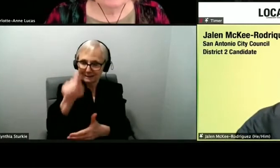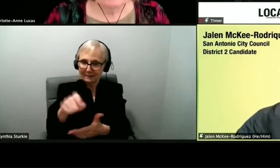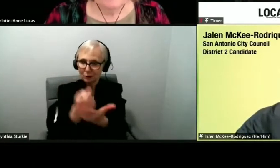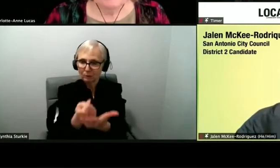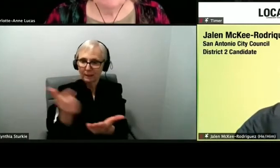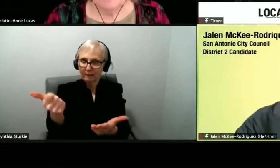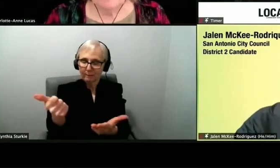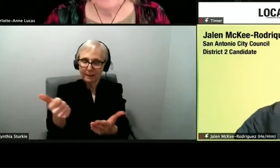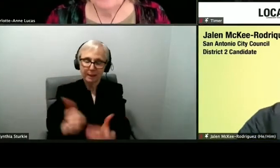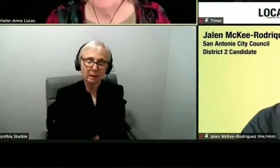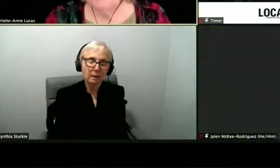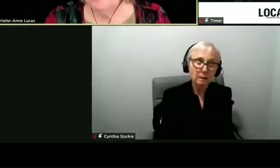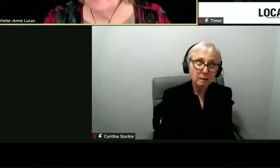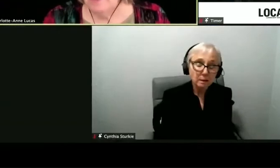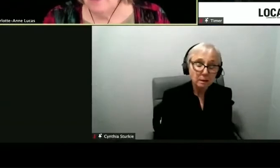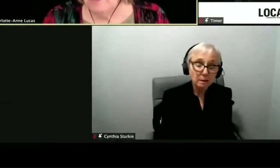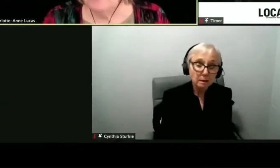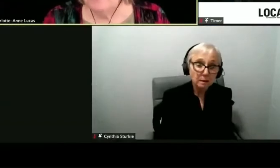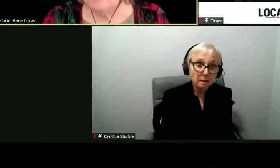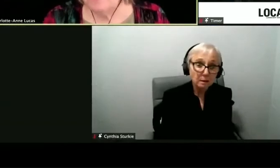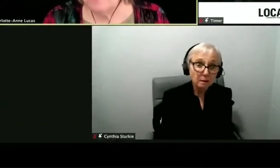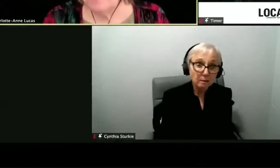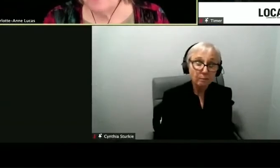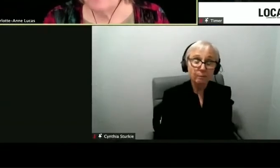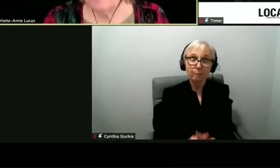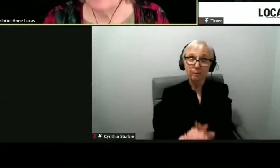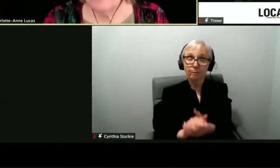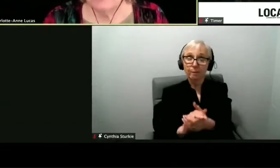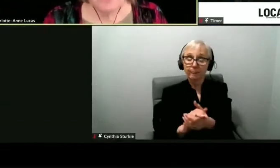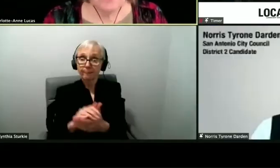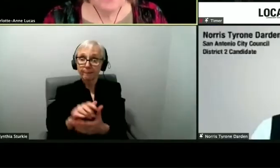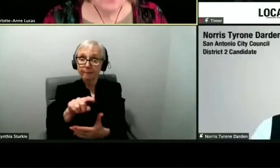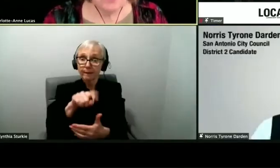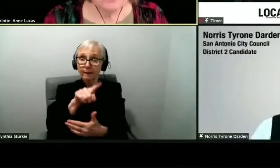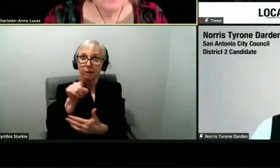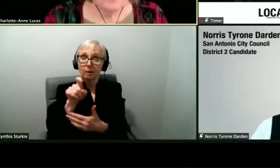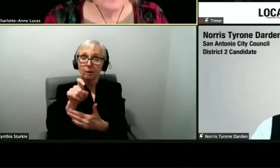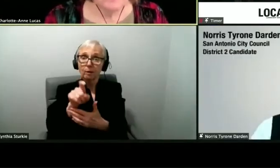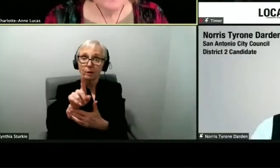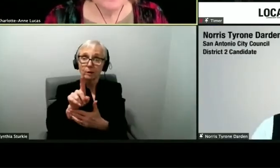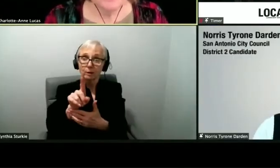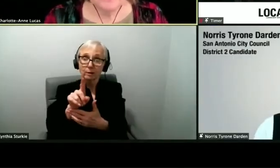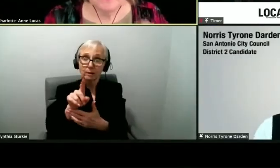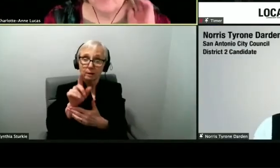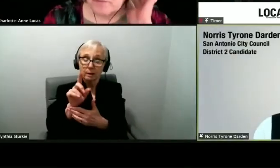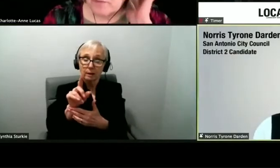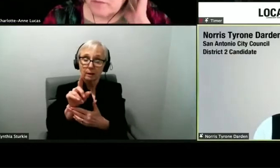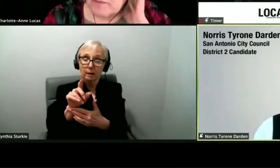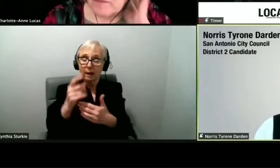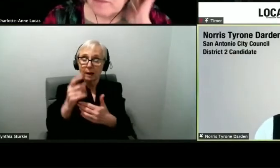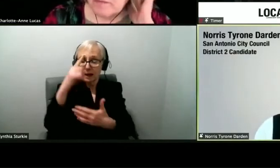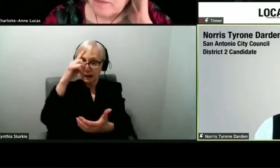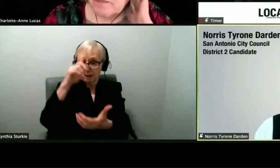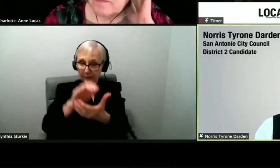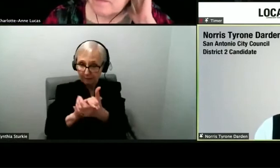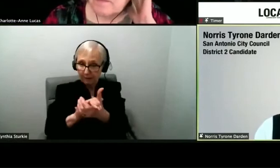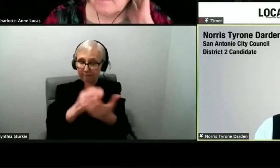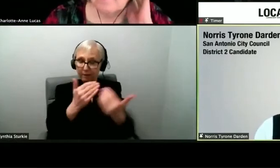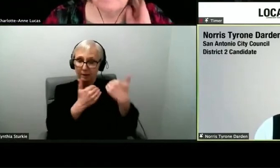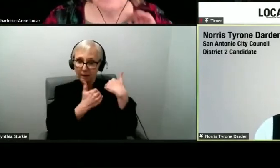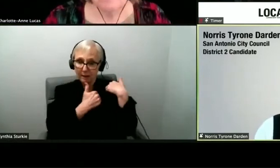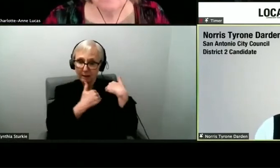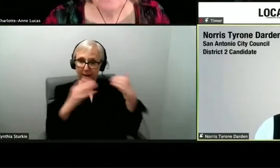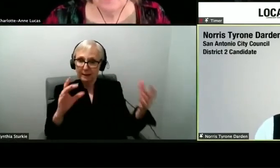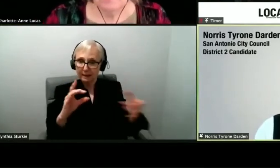you. Thank you. The next person on this question is Norris Tyrone Darden. So I believe accountability is